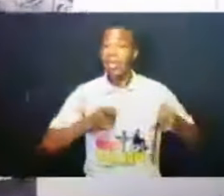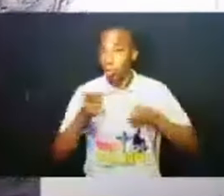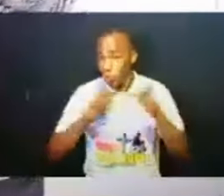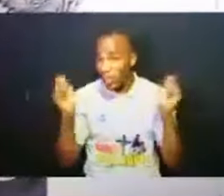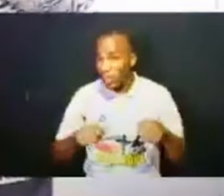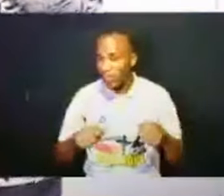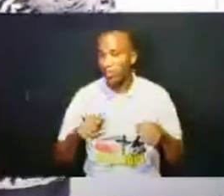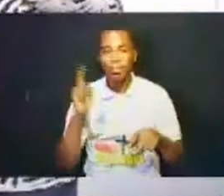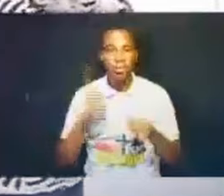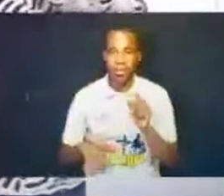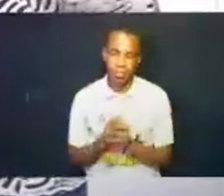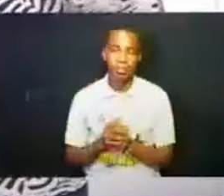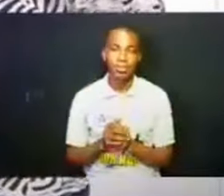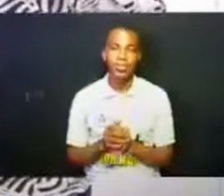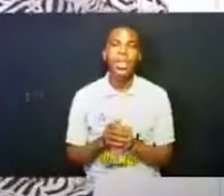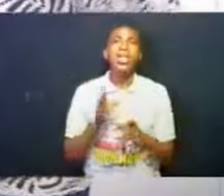will I know that I'm bitter?